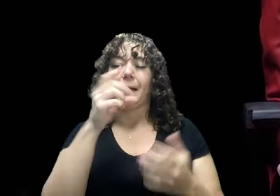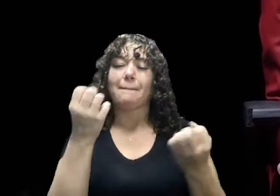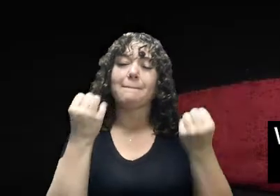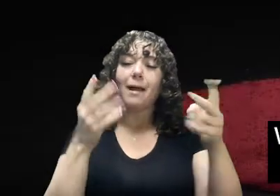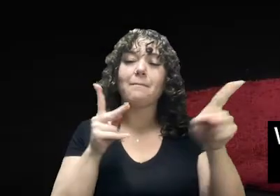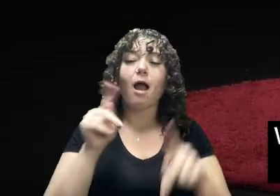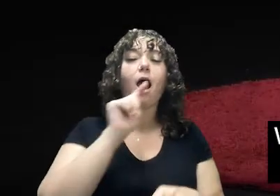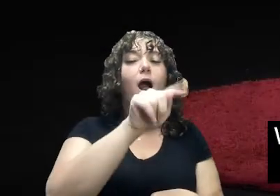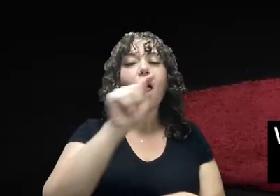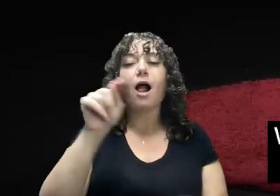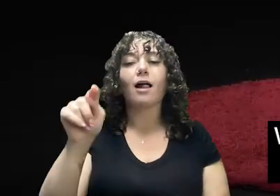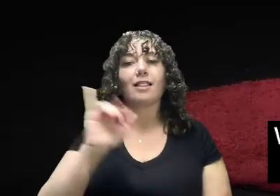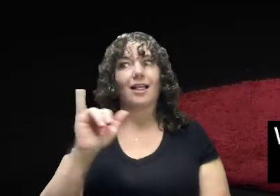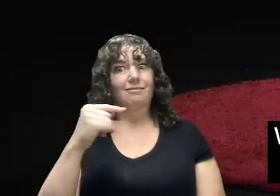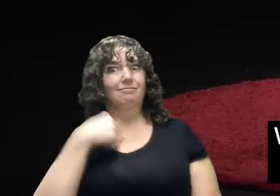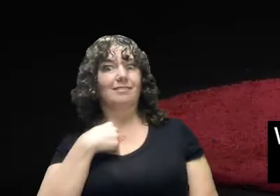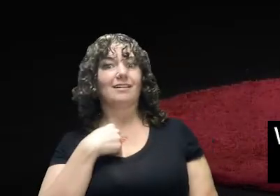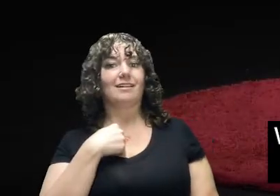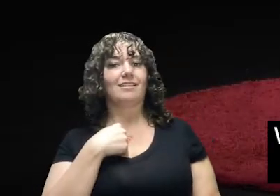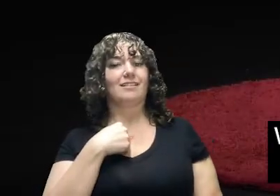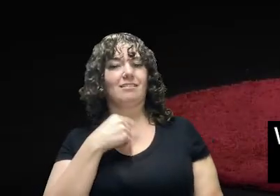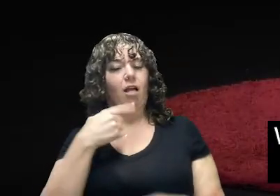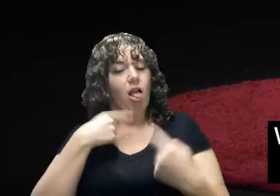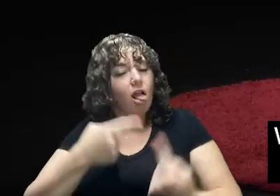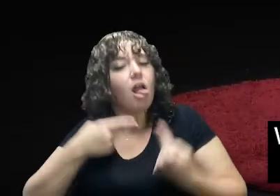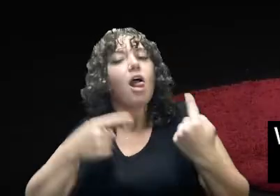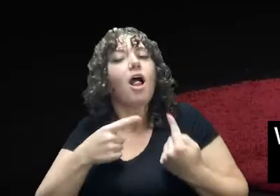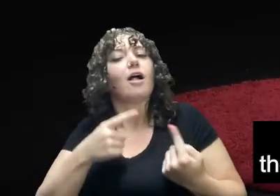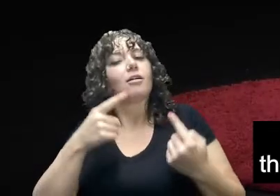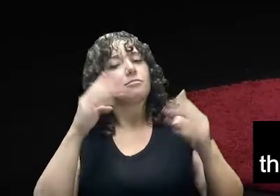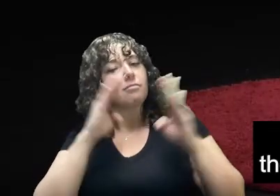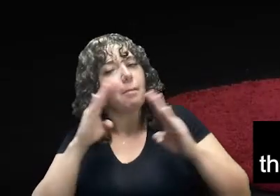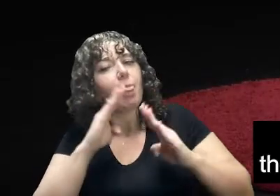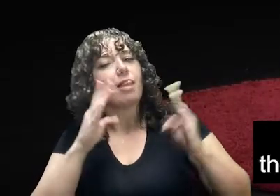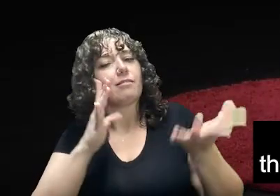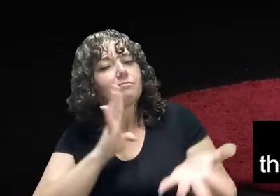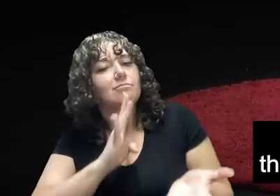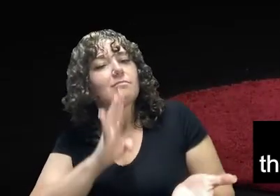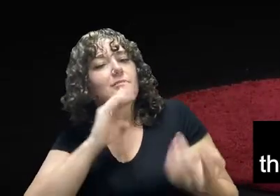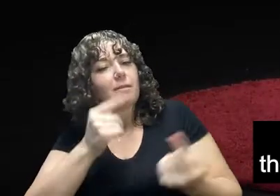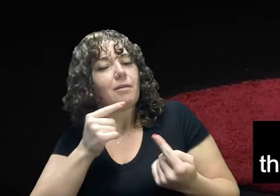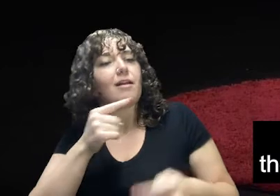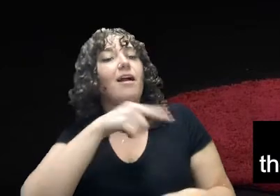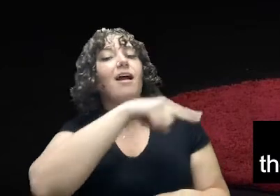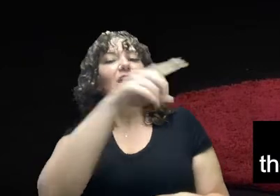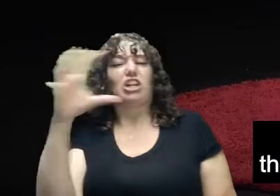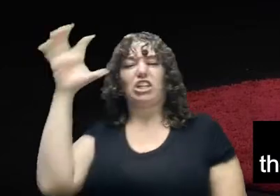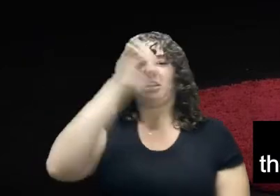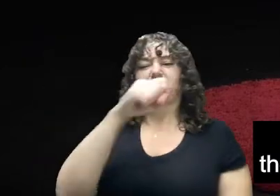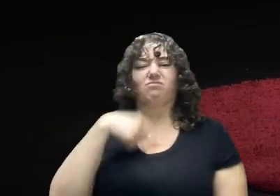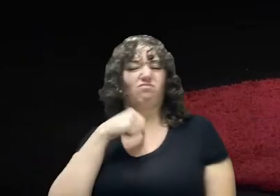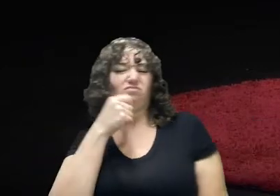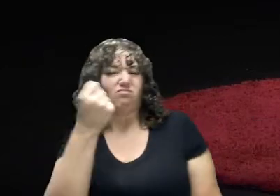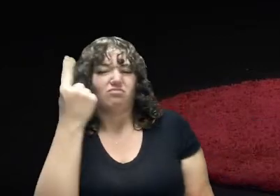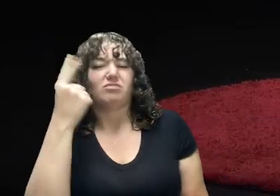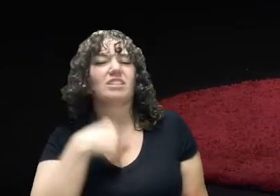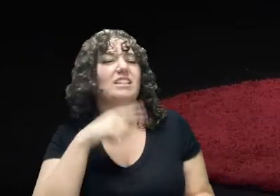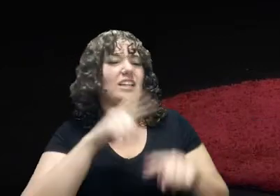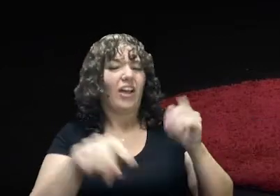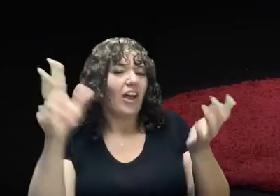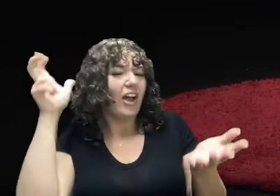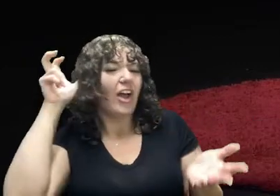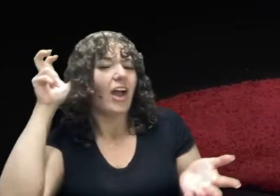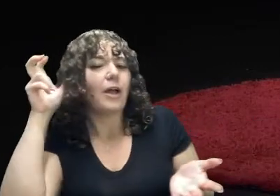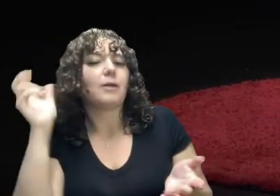understand. When many people encounter me, or anyone who has trouble speaking, they assume I do not understand or cannot